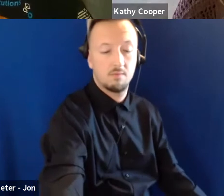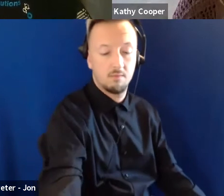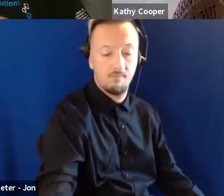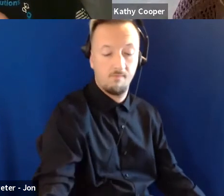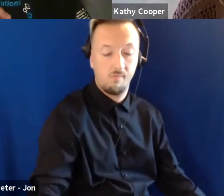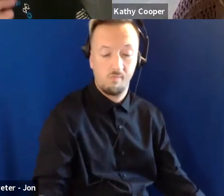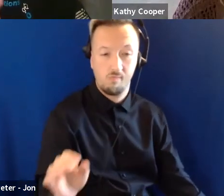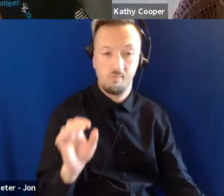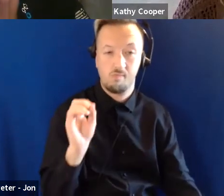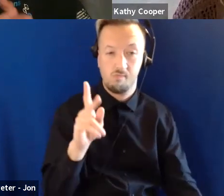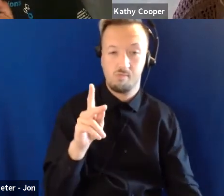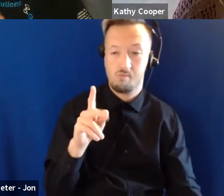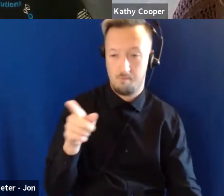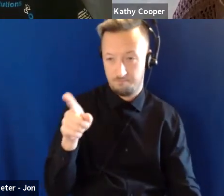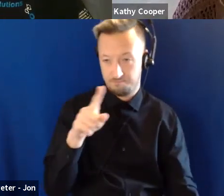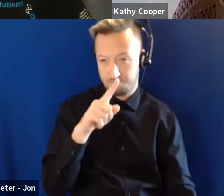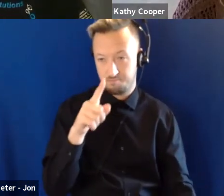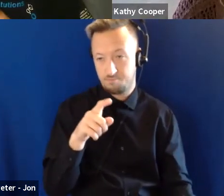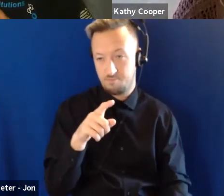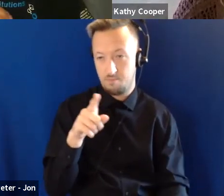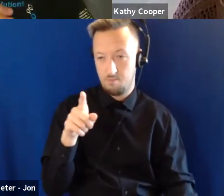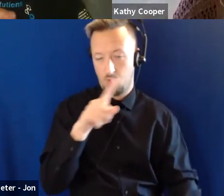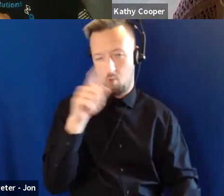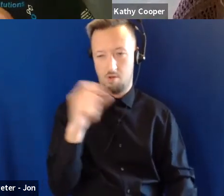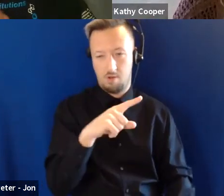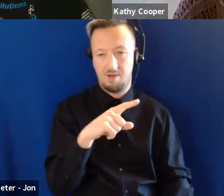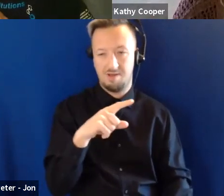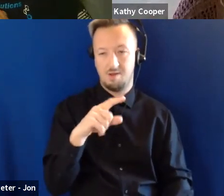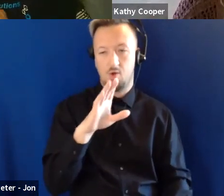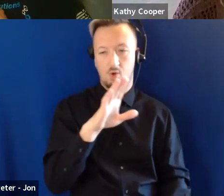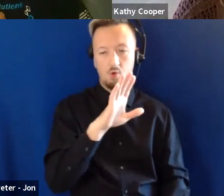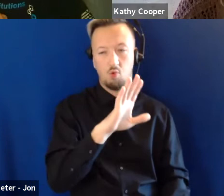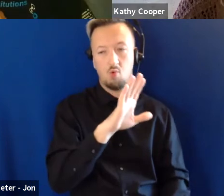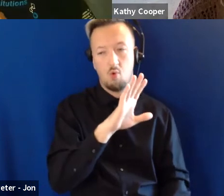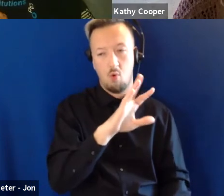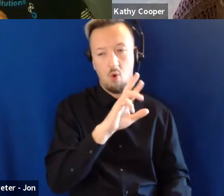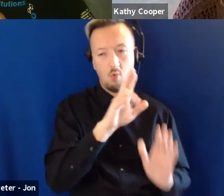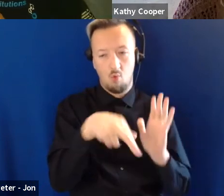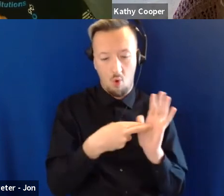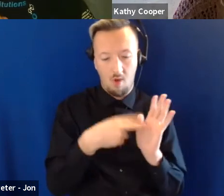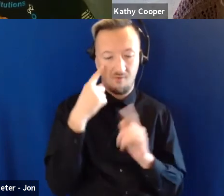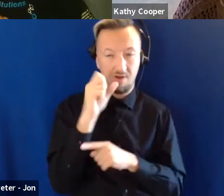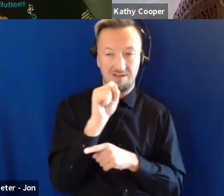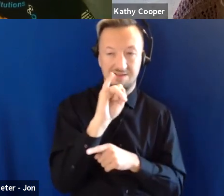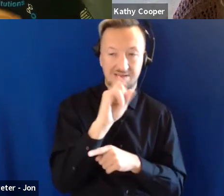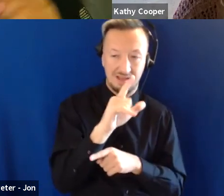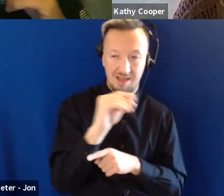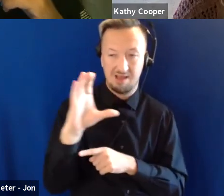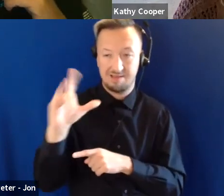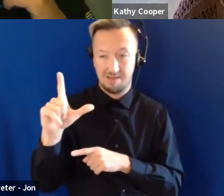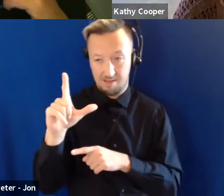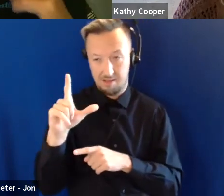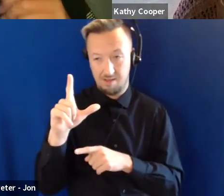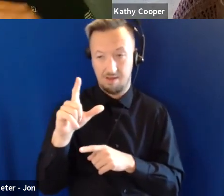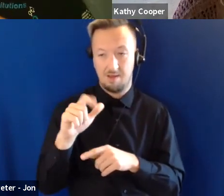this one's going to like, okay, your take on the role of the SILC and CILs in developing a plan for how new Part C, Part B, and state funding